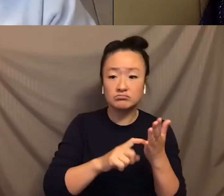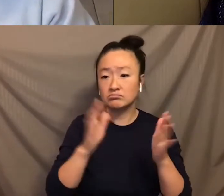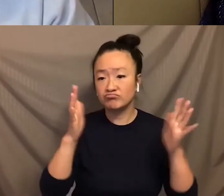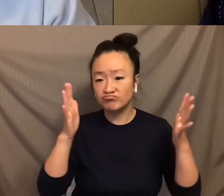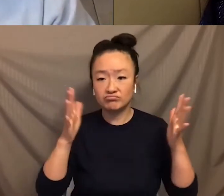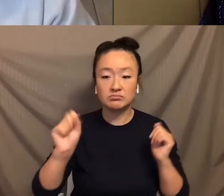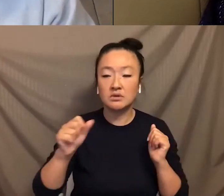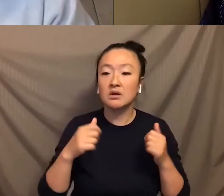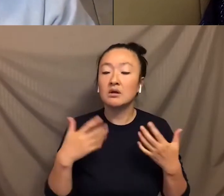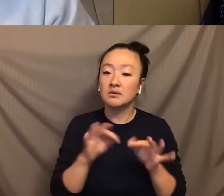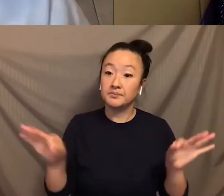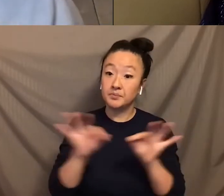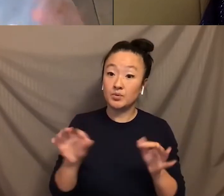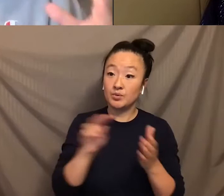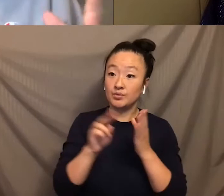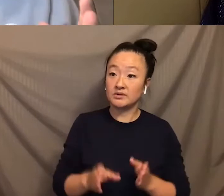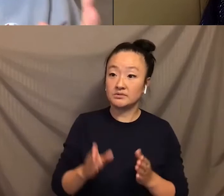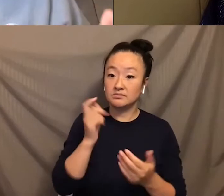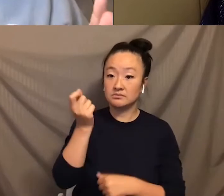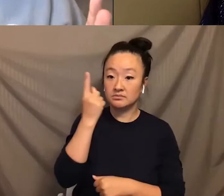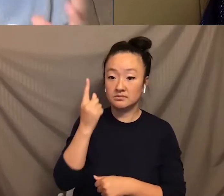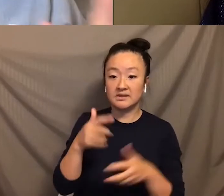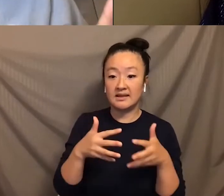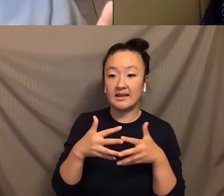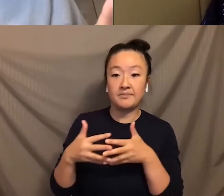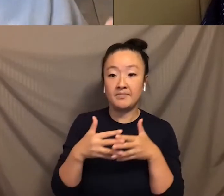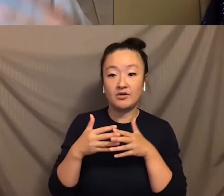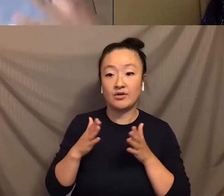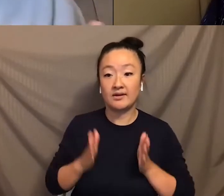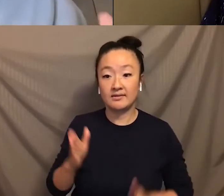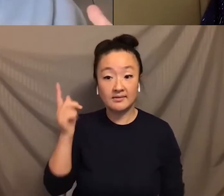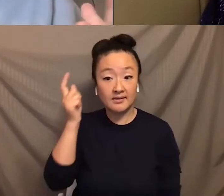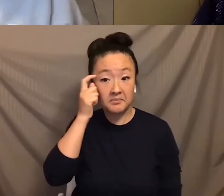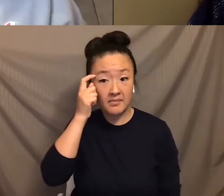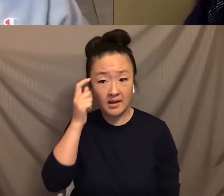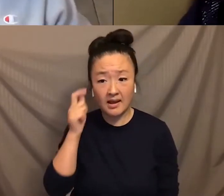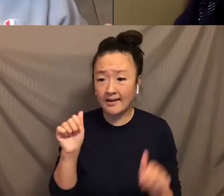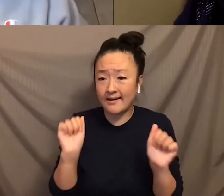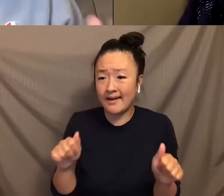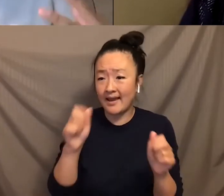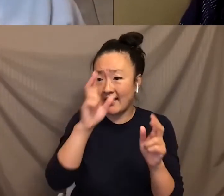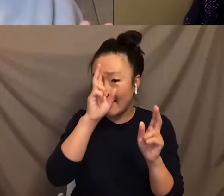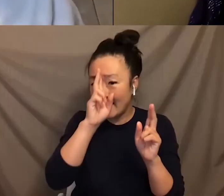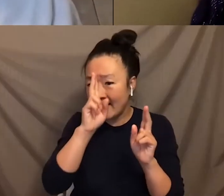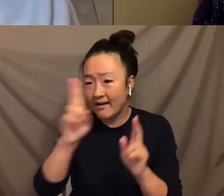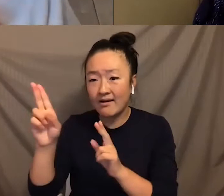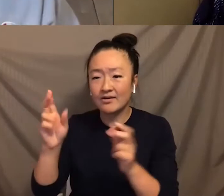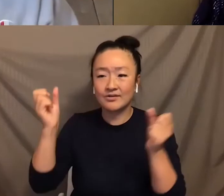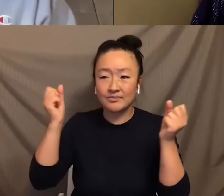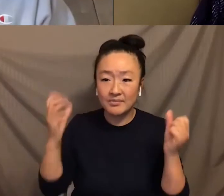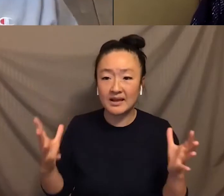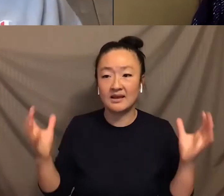to understand that the American mind has capacity to honor so many more than just these